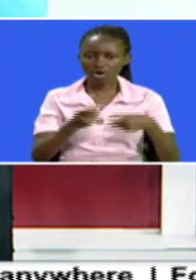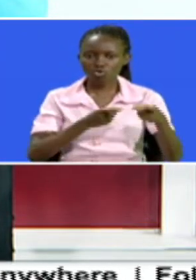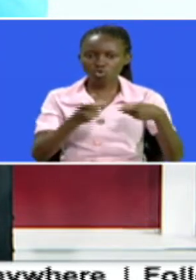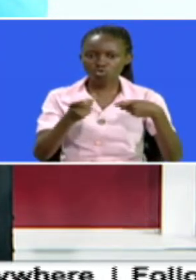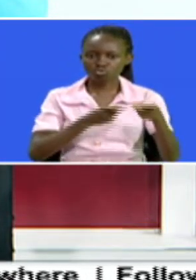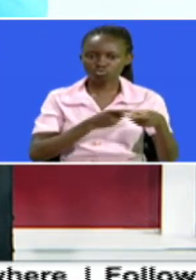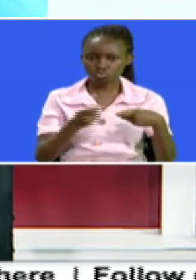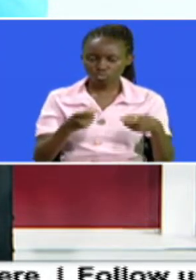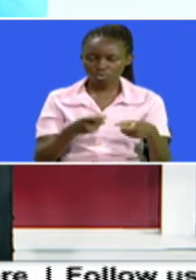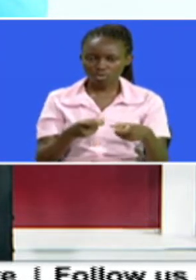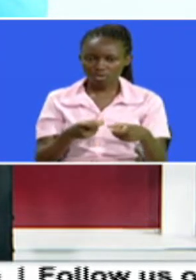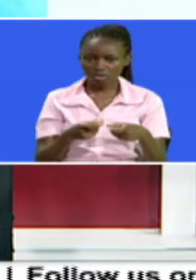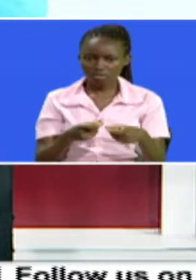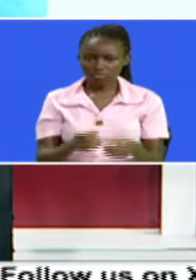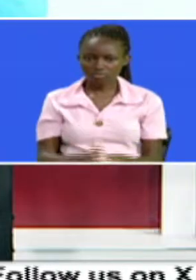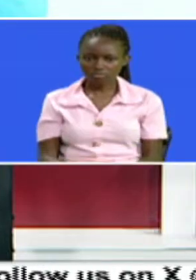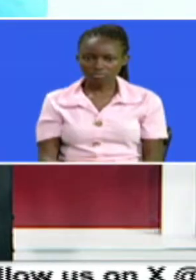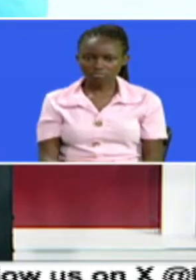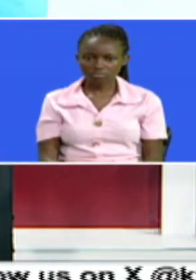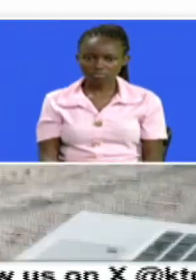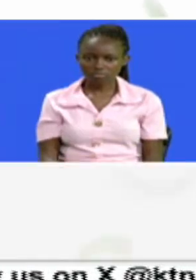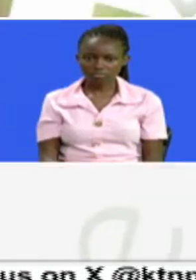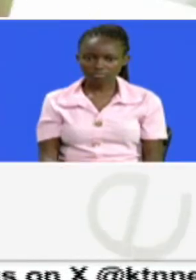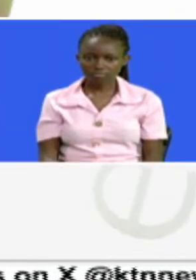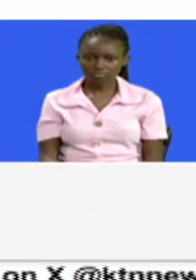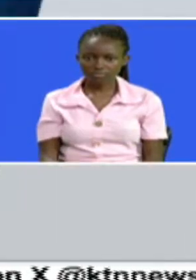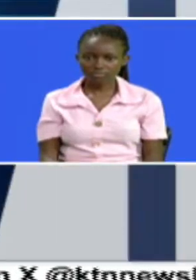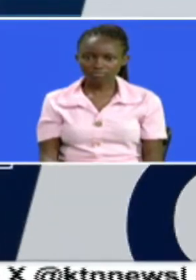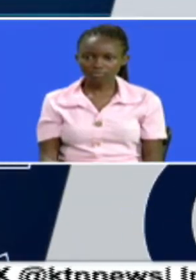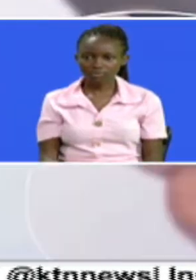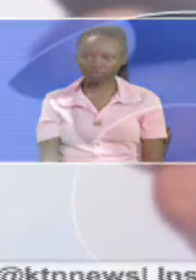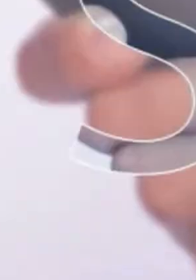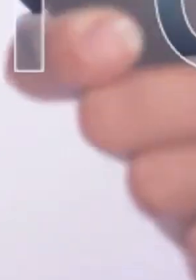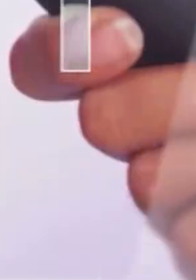and elimination. Take a look.